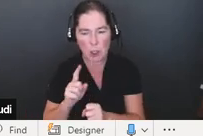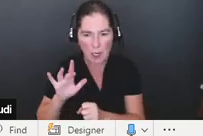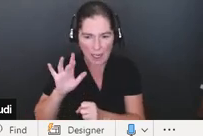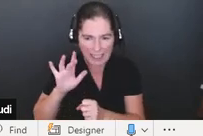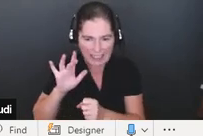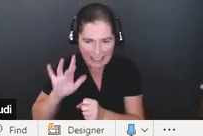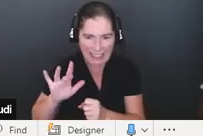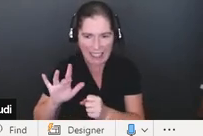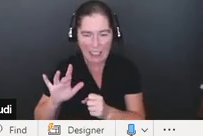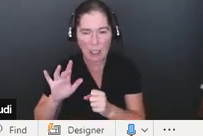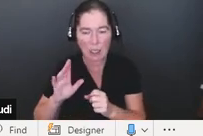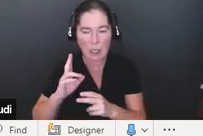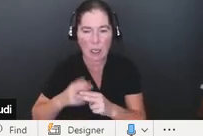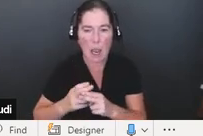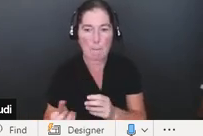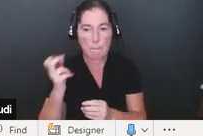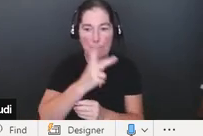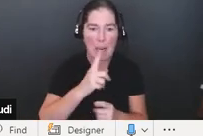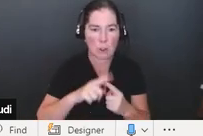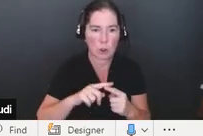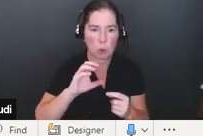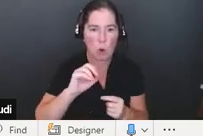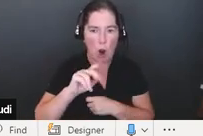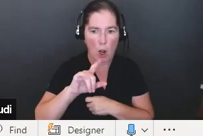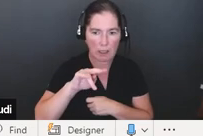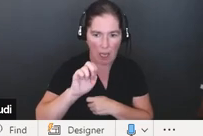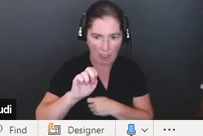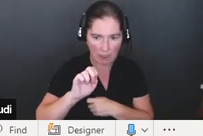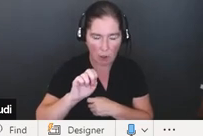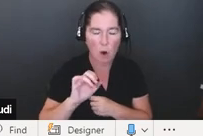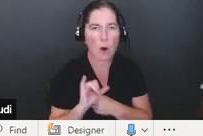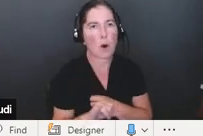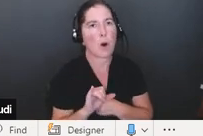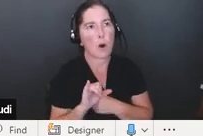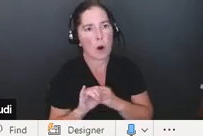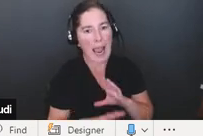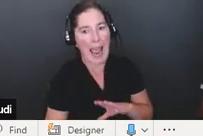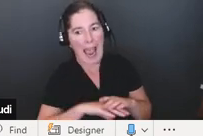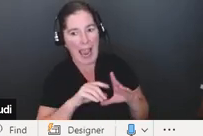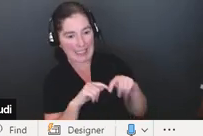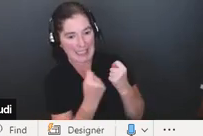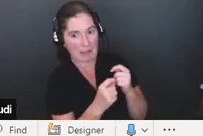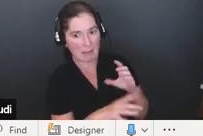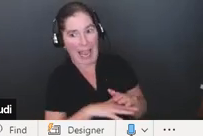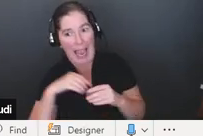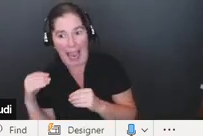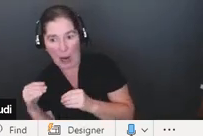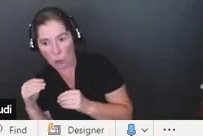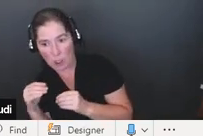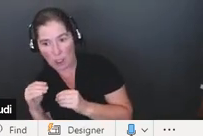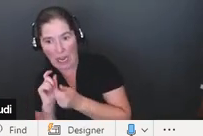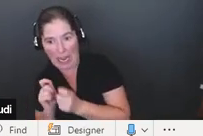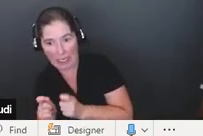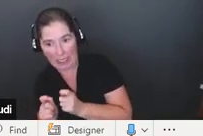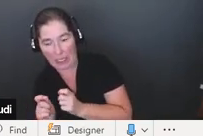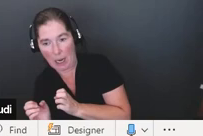it. So if I go outside of Teams to go edit it, I have to make sure that it got put back away so that they can use